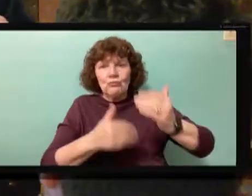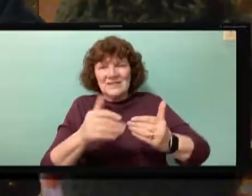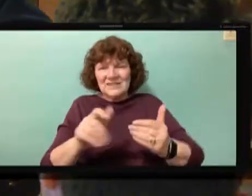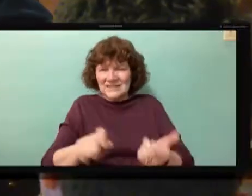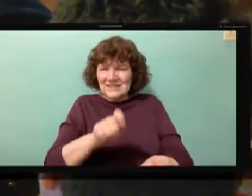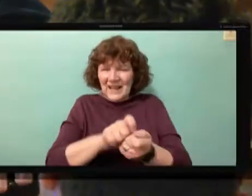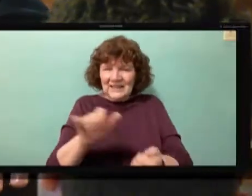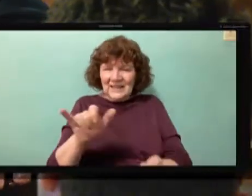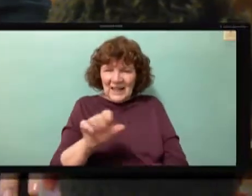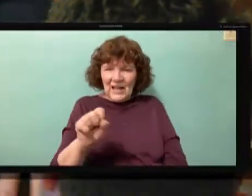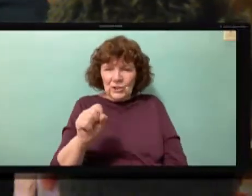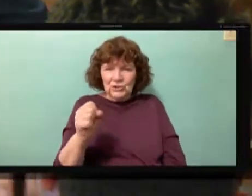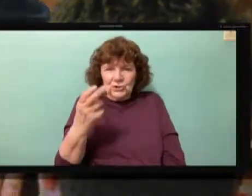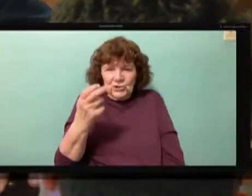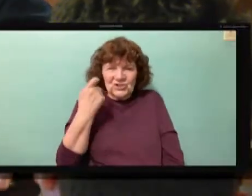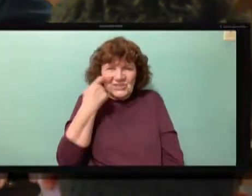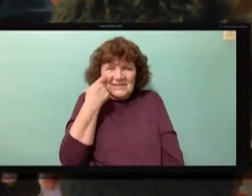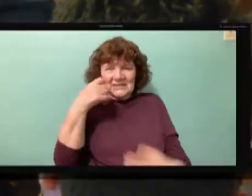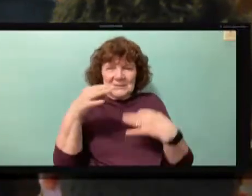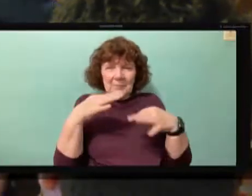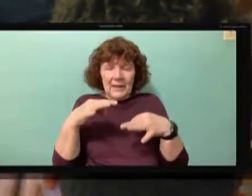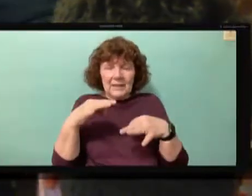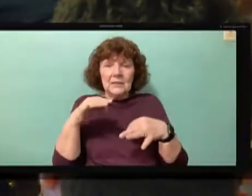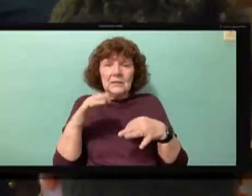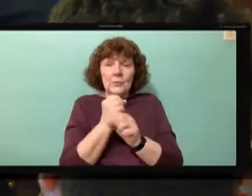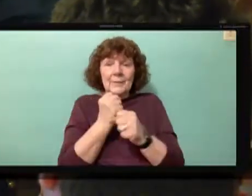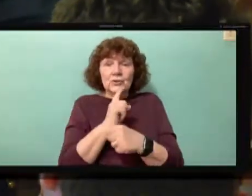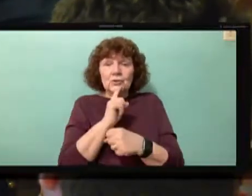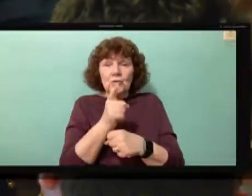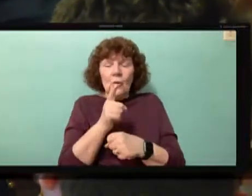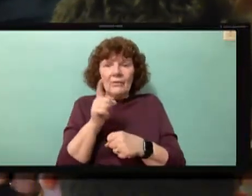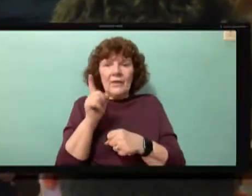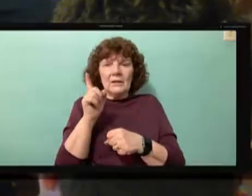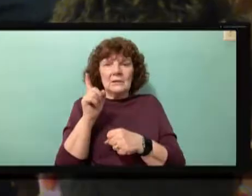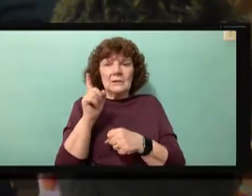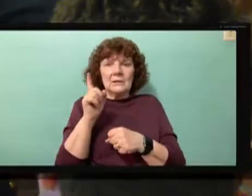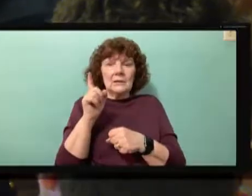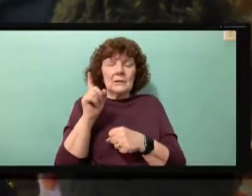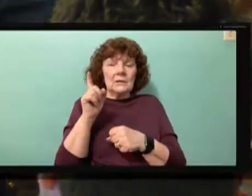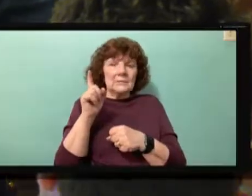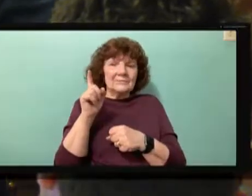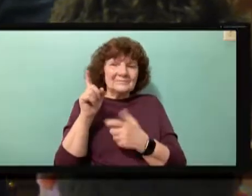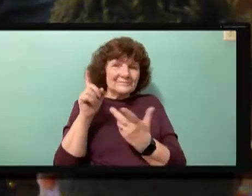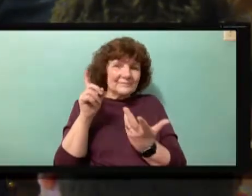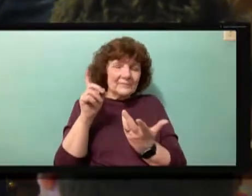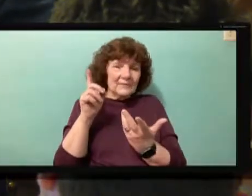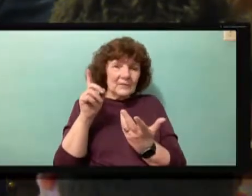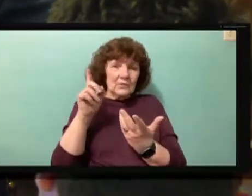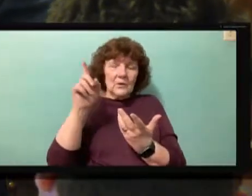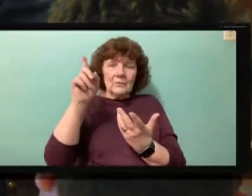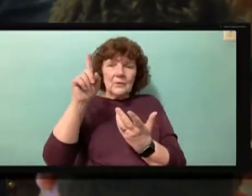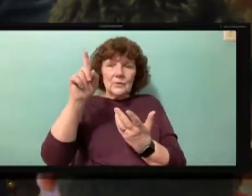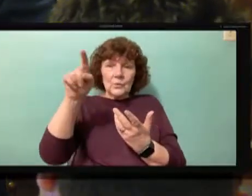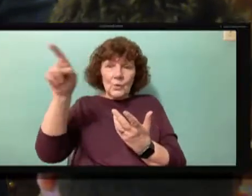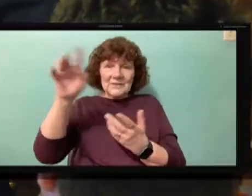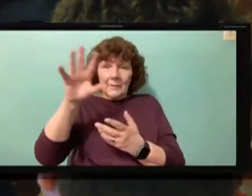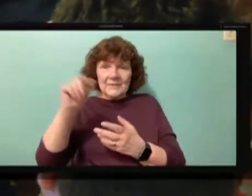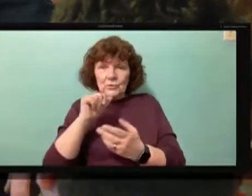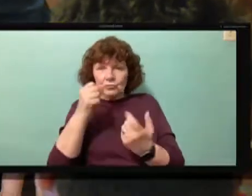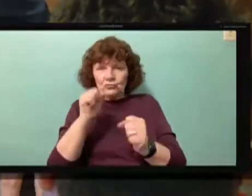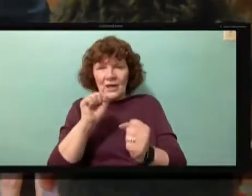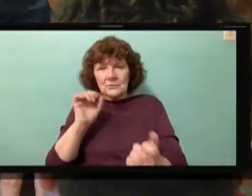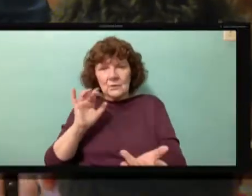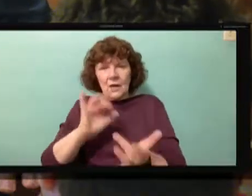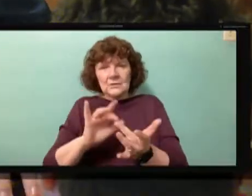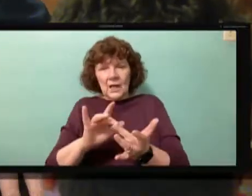ensure that respondents don't try to go out of the standard procedures to then reach out directly to review committee members.